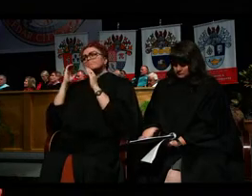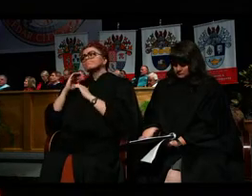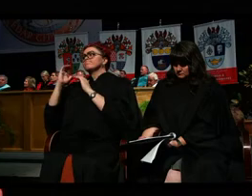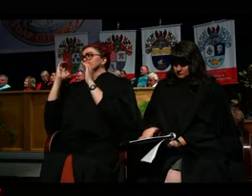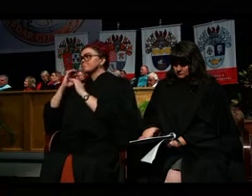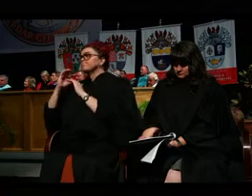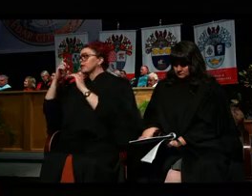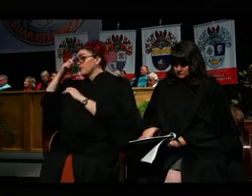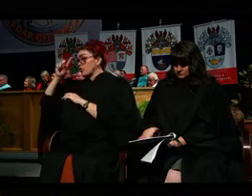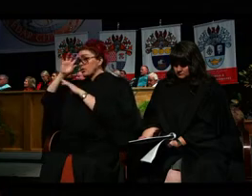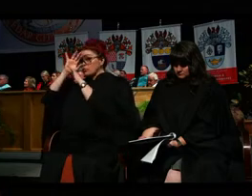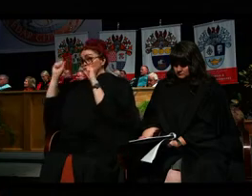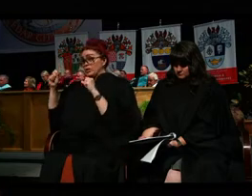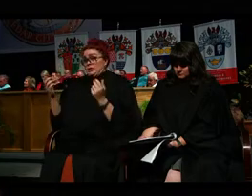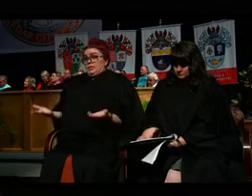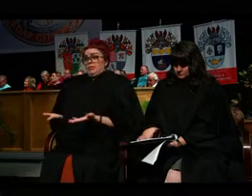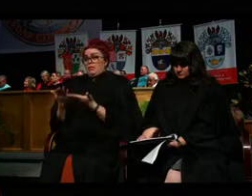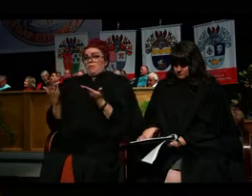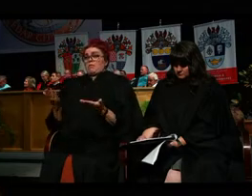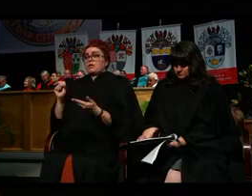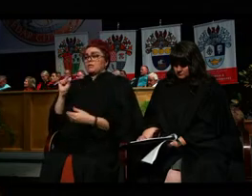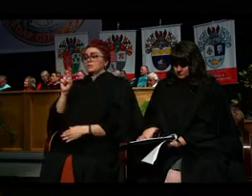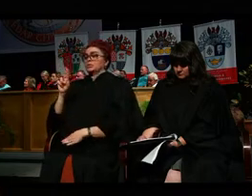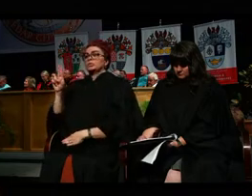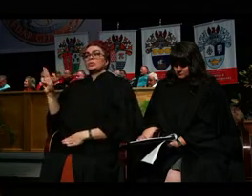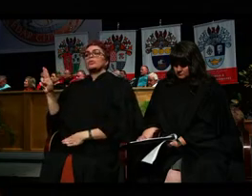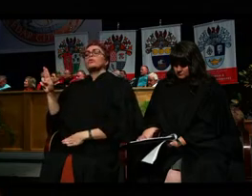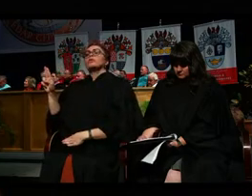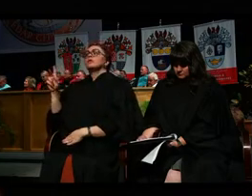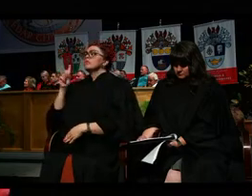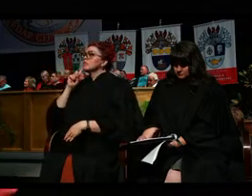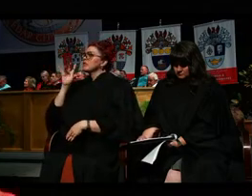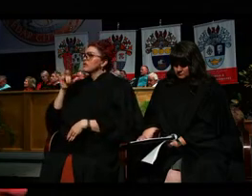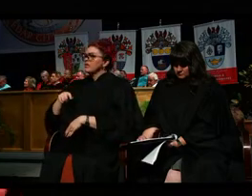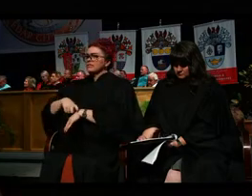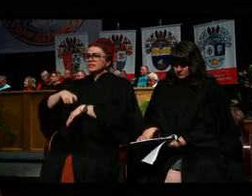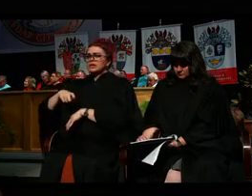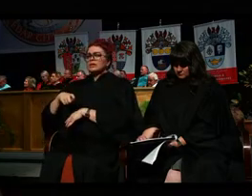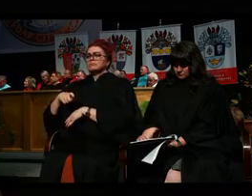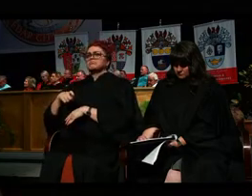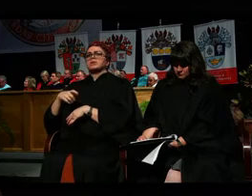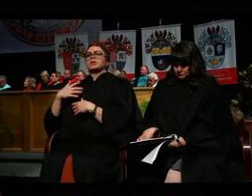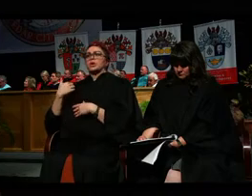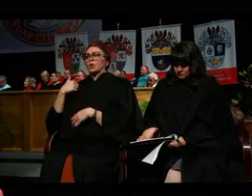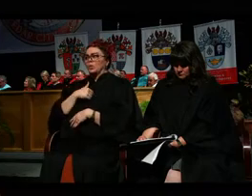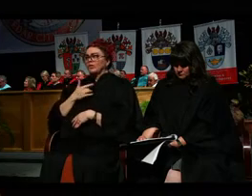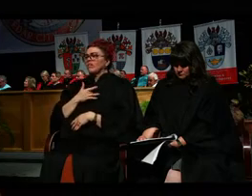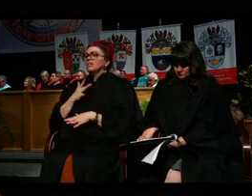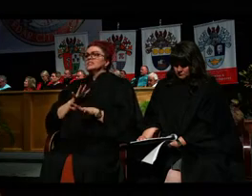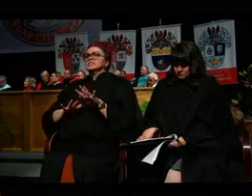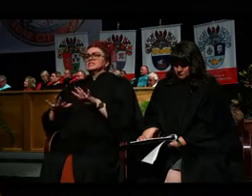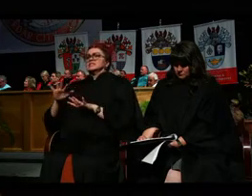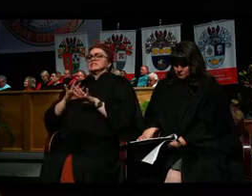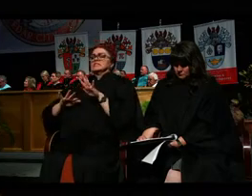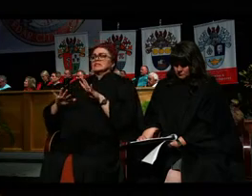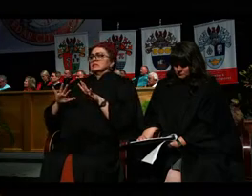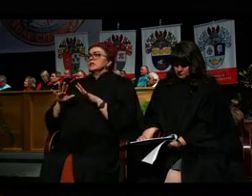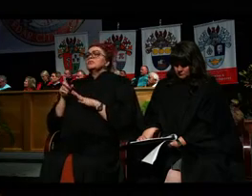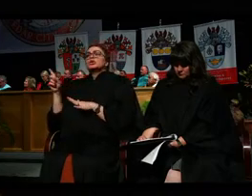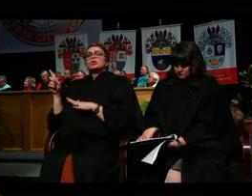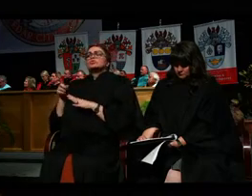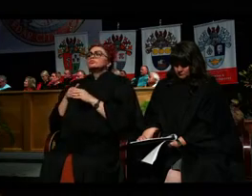presidential search process, a time that generates uncertainty, through which you led